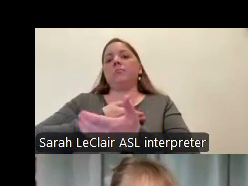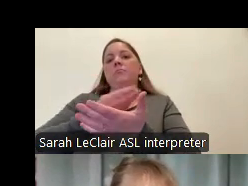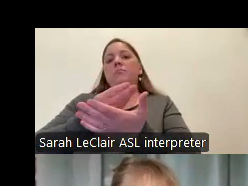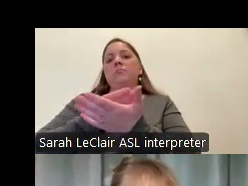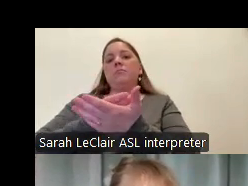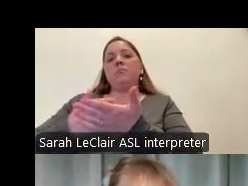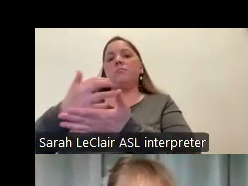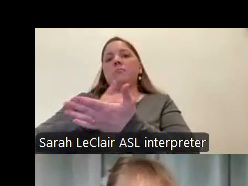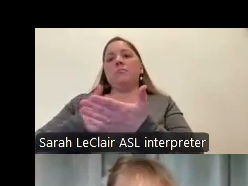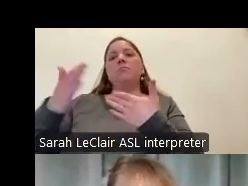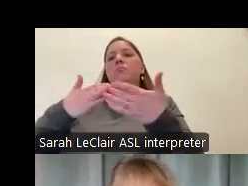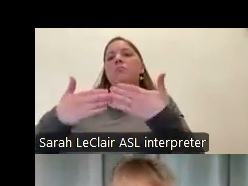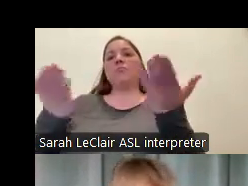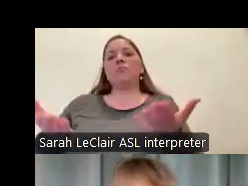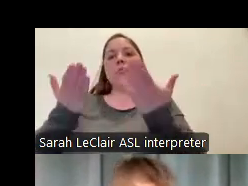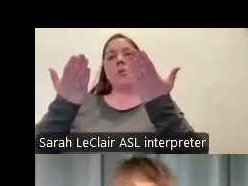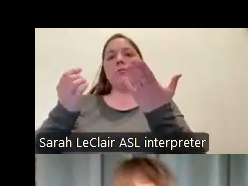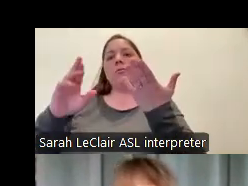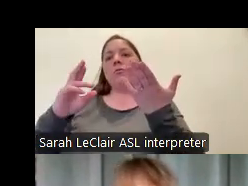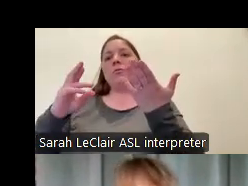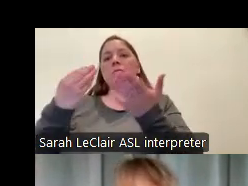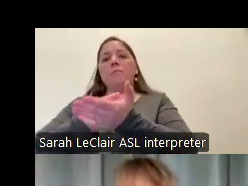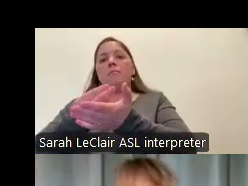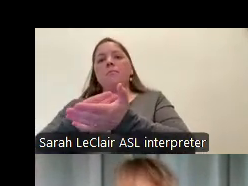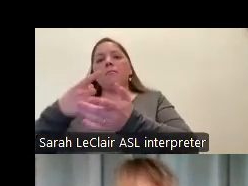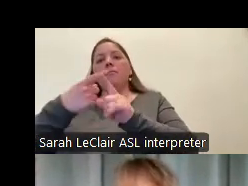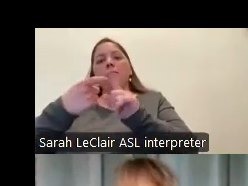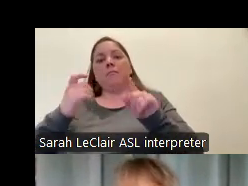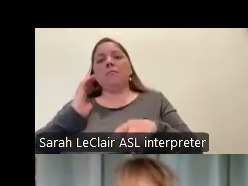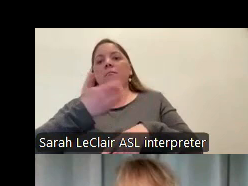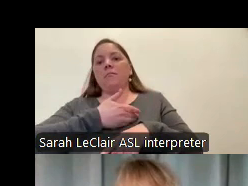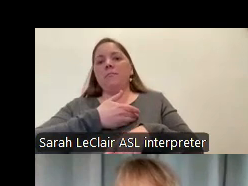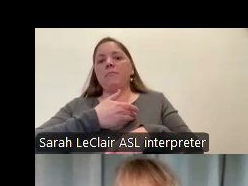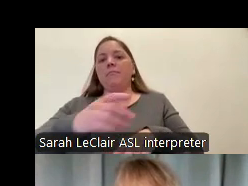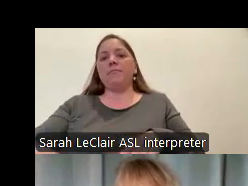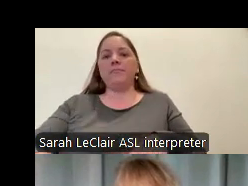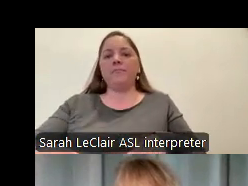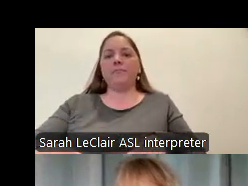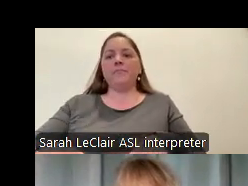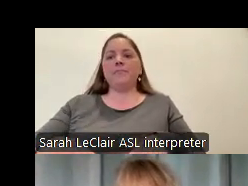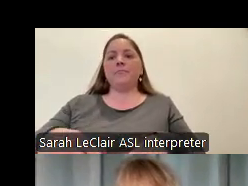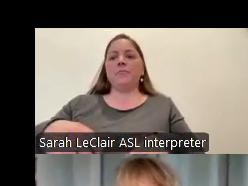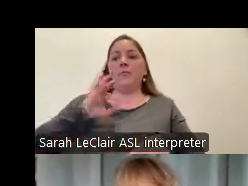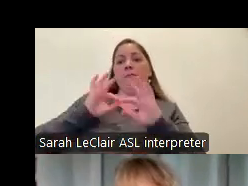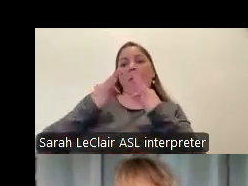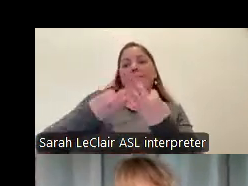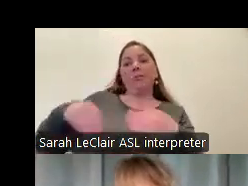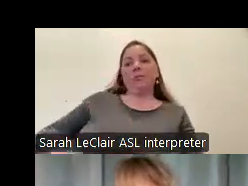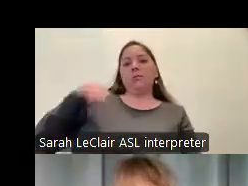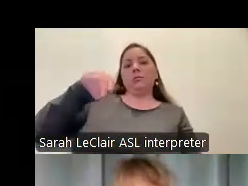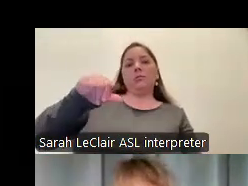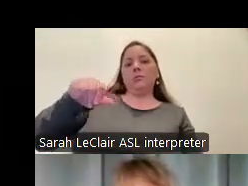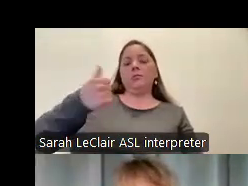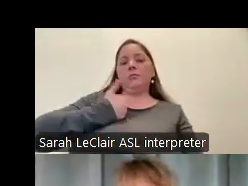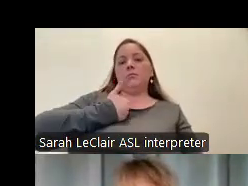is what we raise, or it's donated out of our family's pockets. But we do the awareness. We